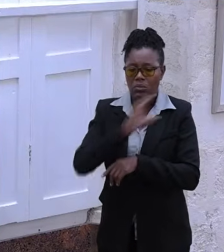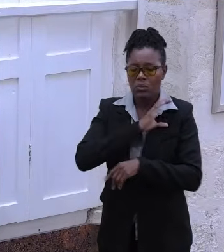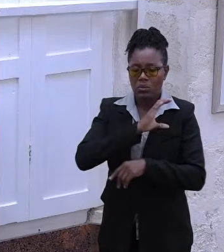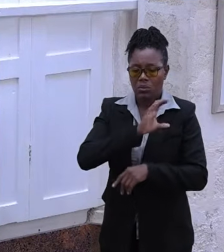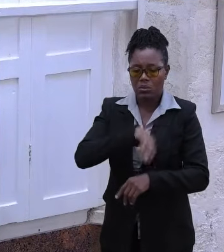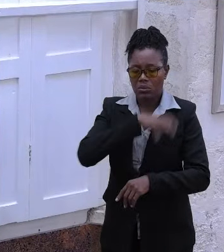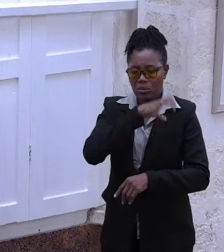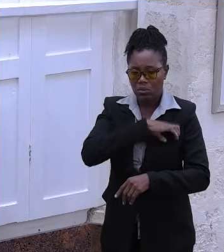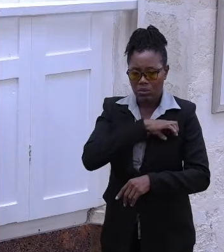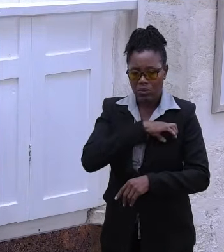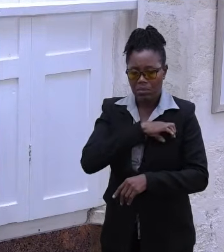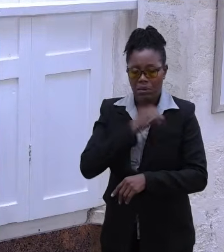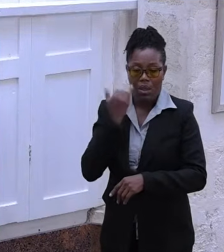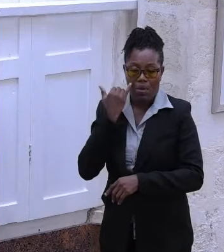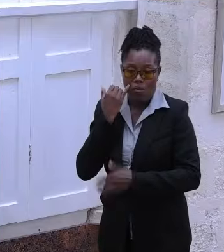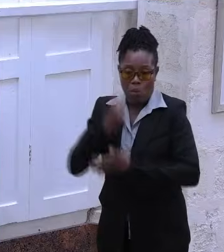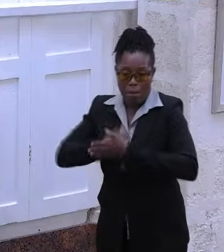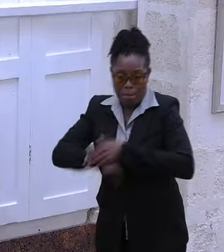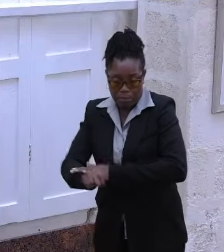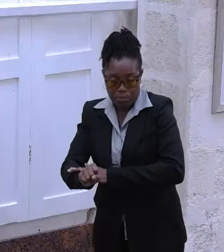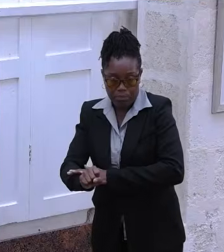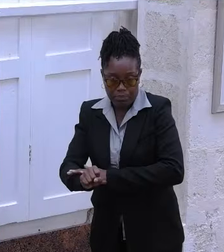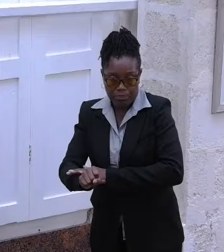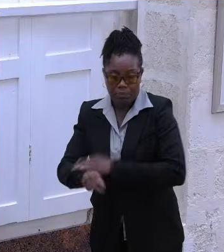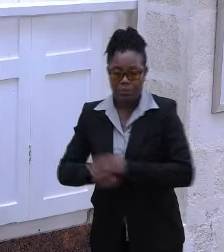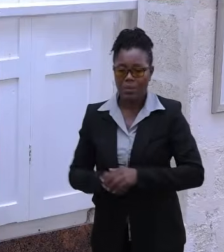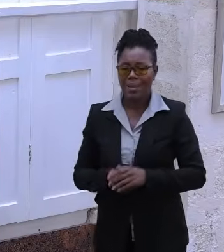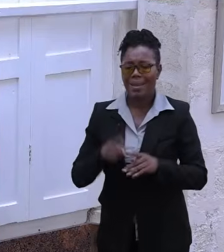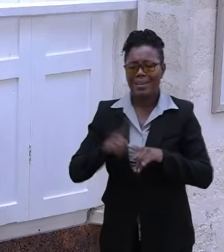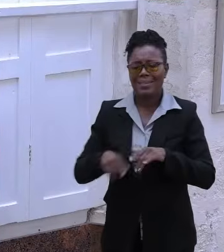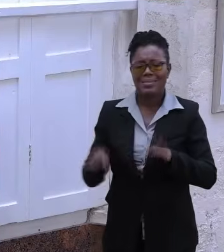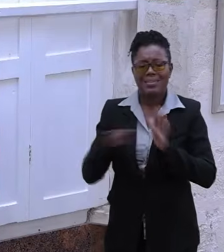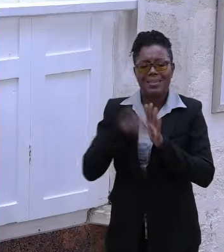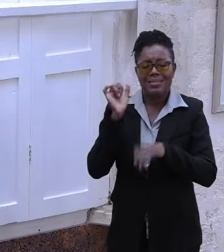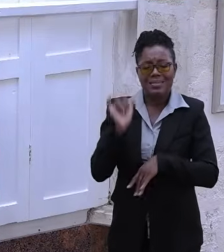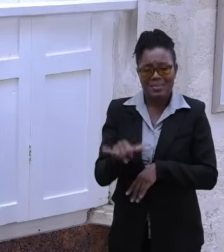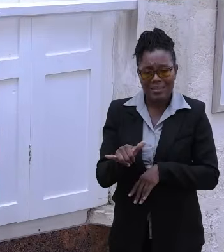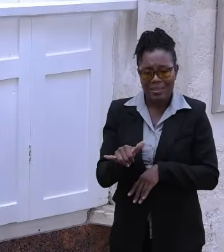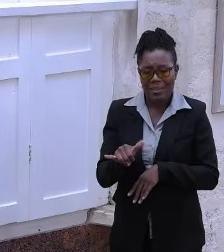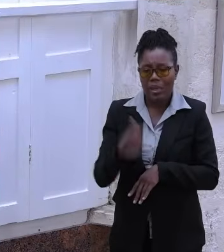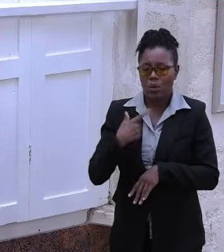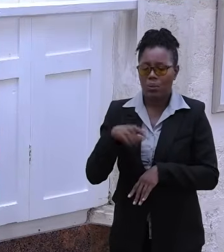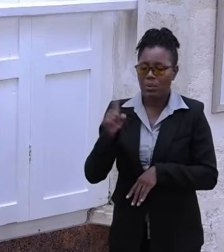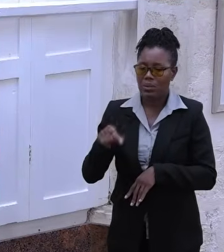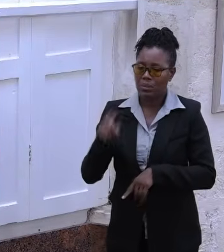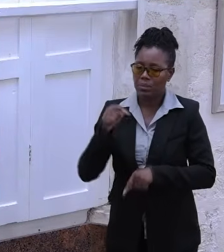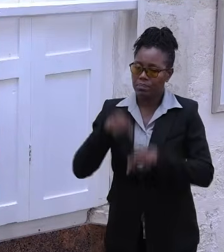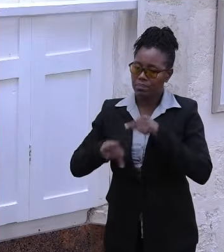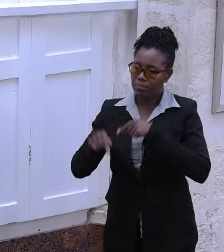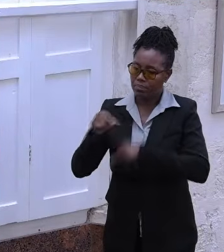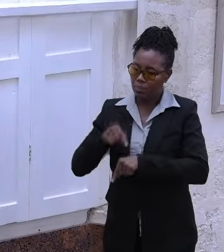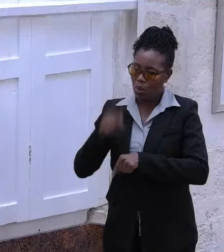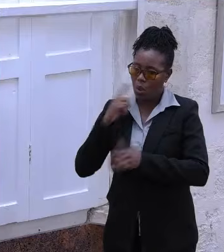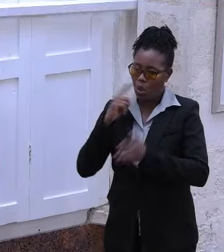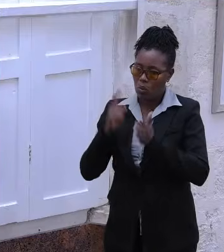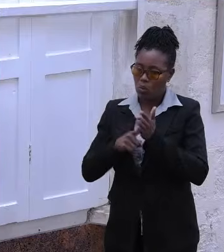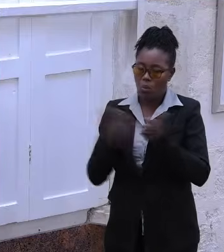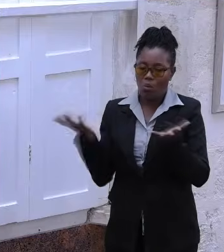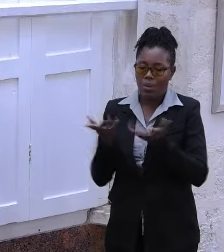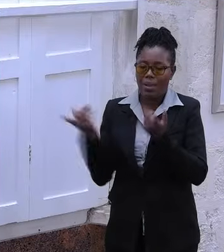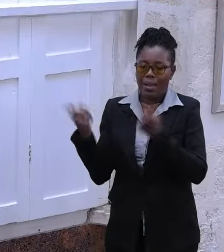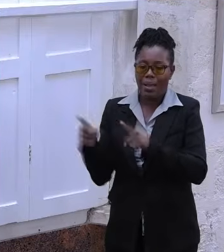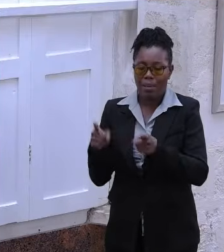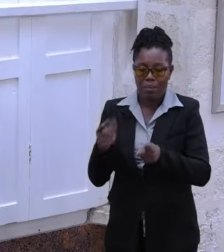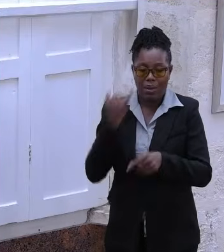considered. And it's against also that backdrop that we need to step back and recognize what can happen in a